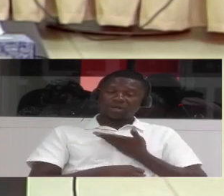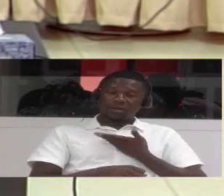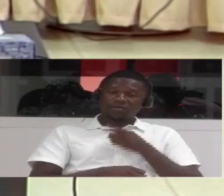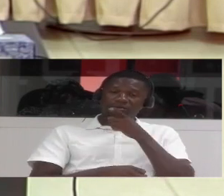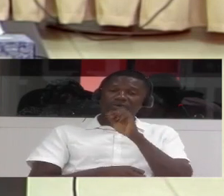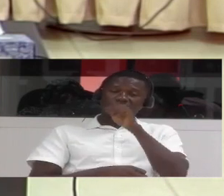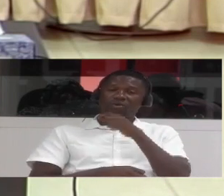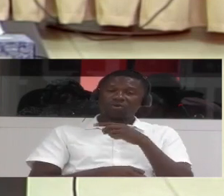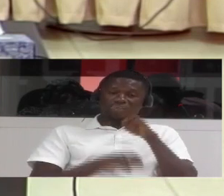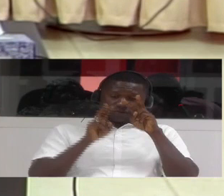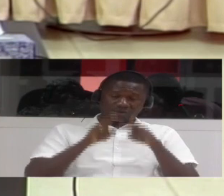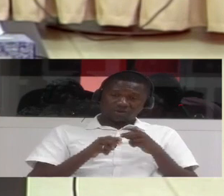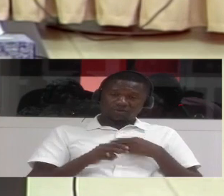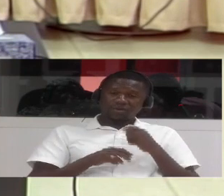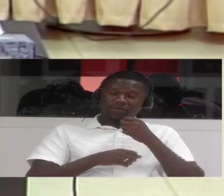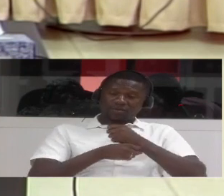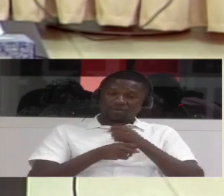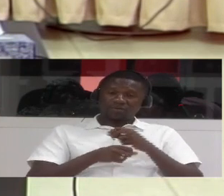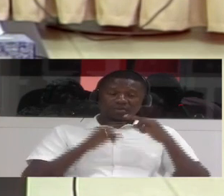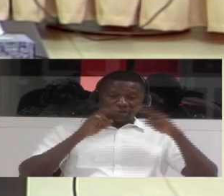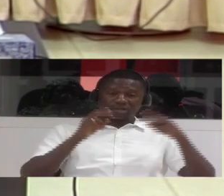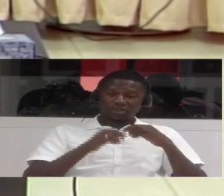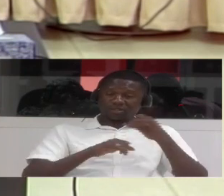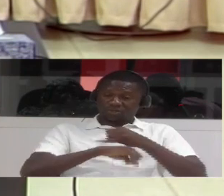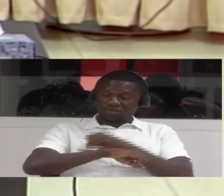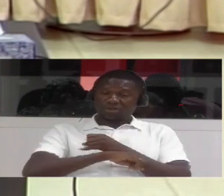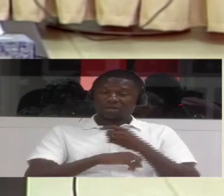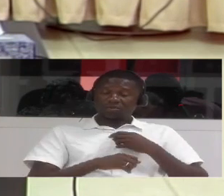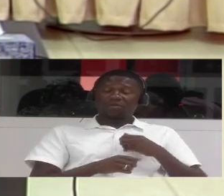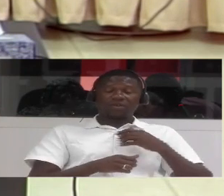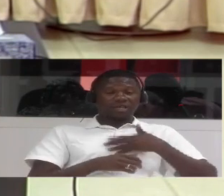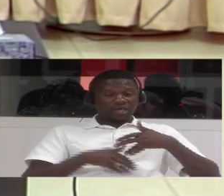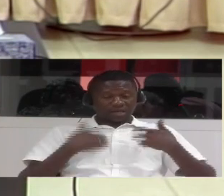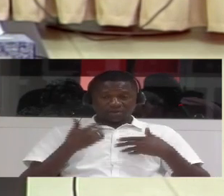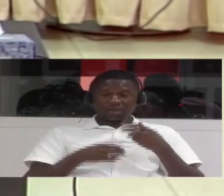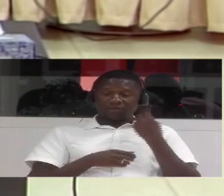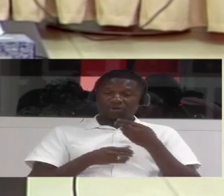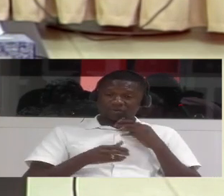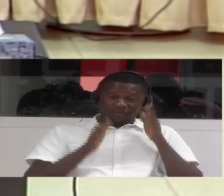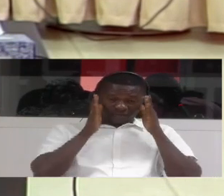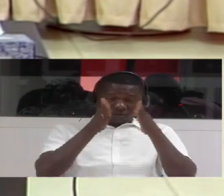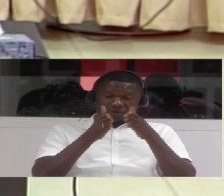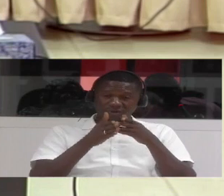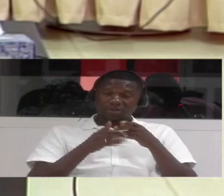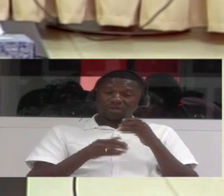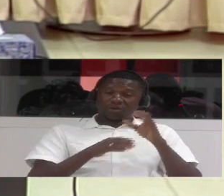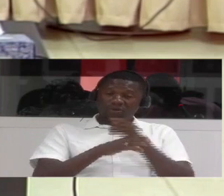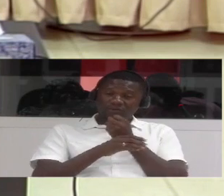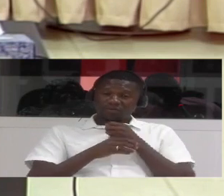reform of the media as an institution, and I'd be very grateful if you can focus on the welfare of journalists